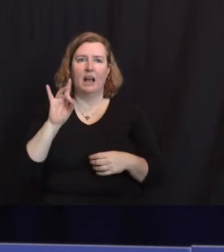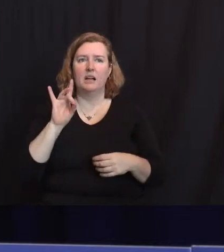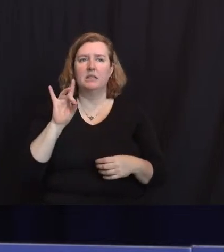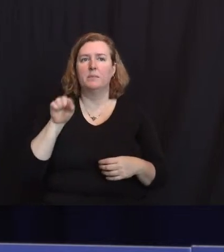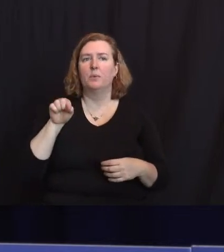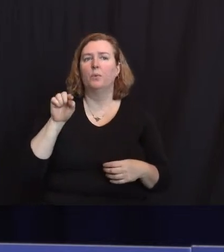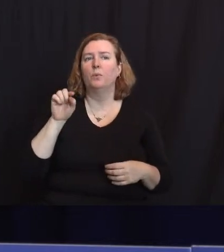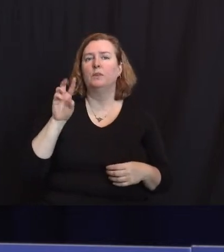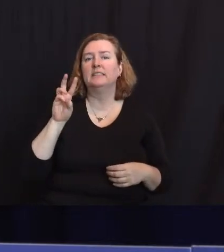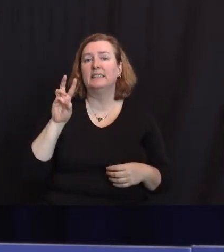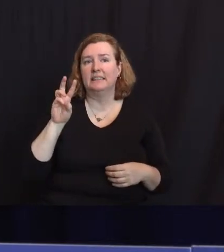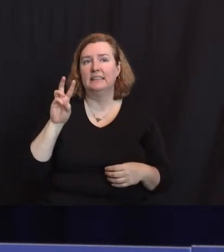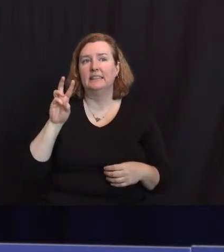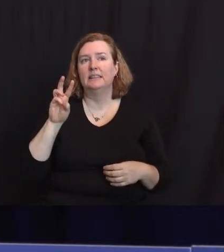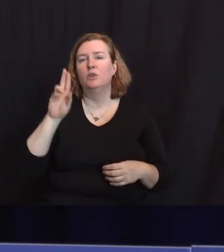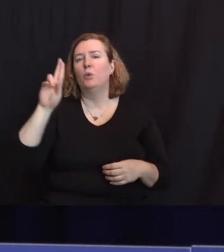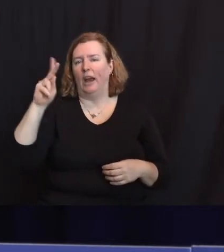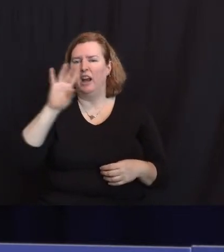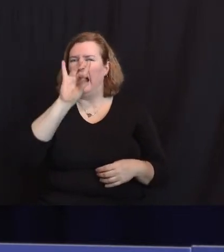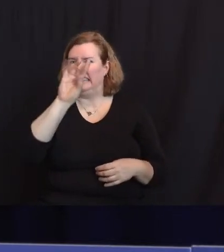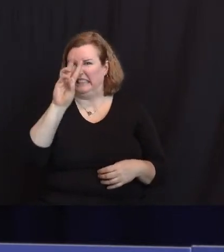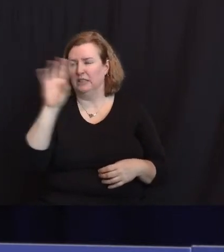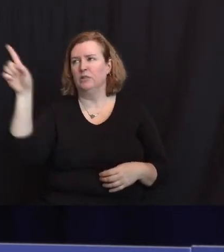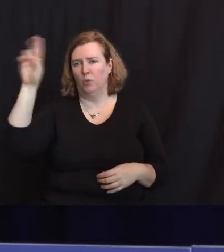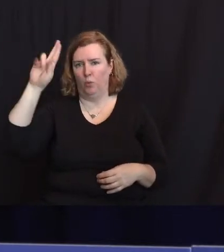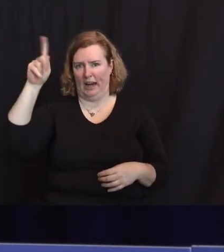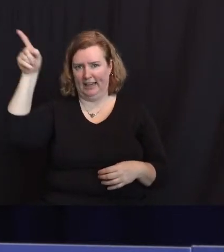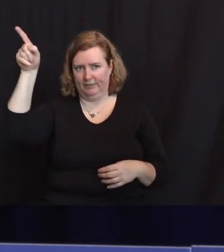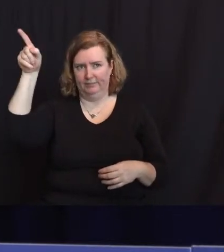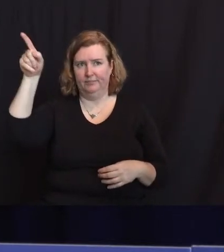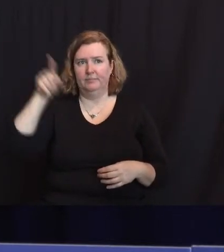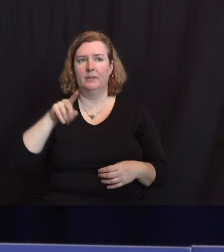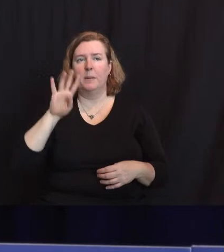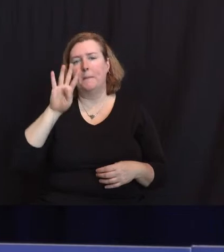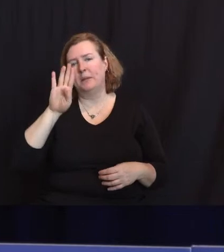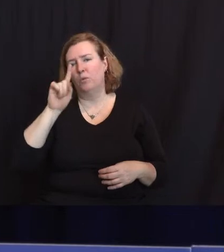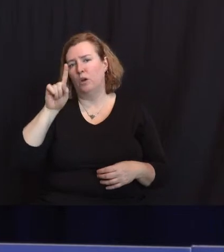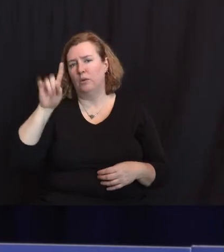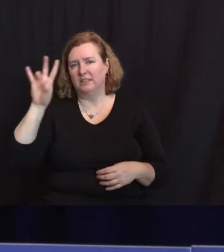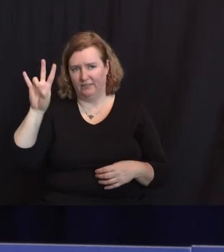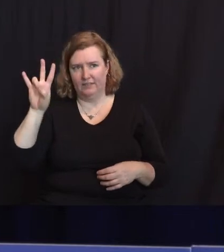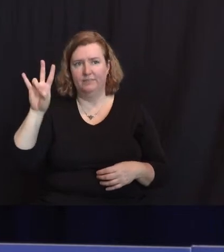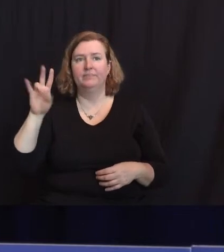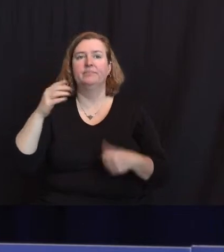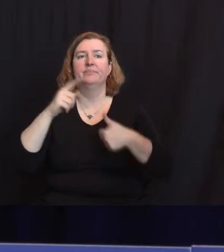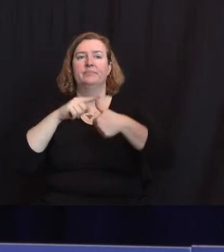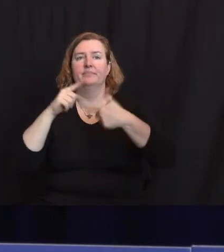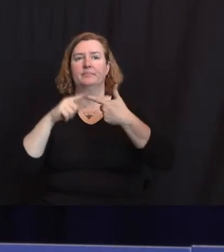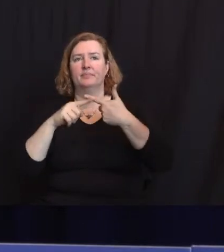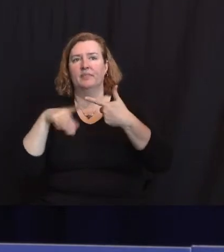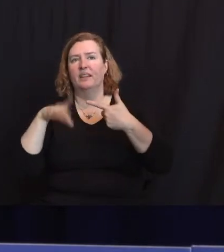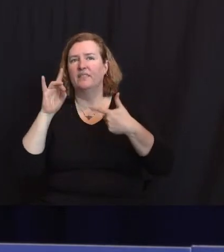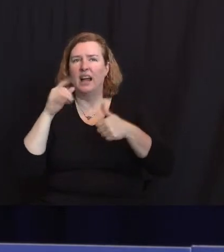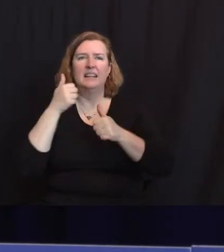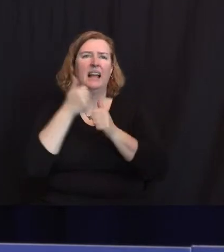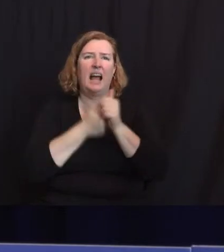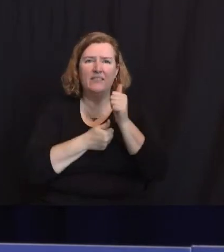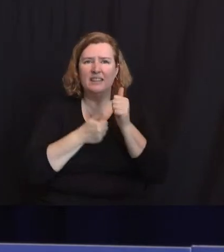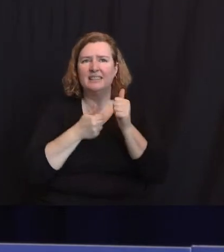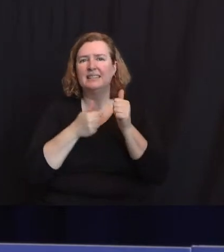these reports, are the UK variant B117, which has been found in every county in our